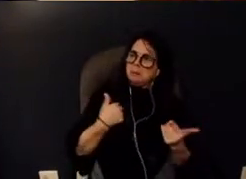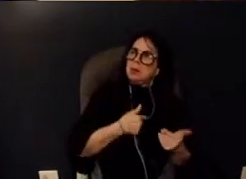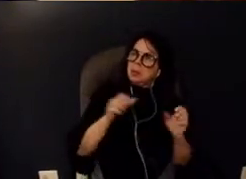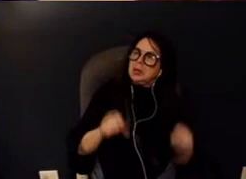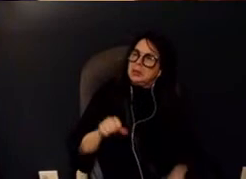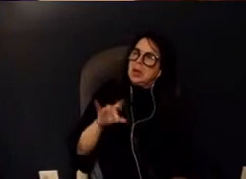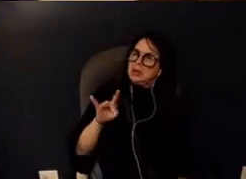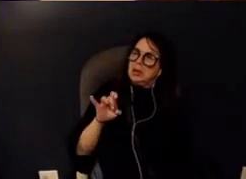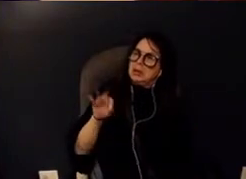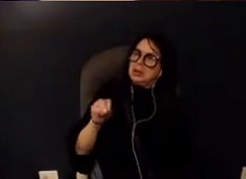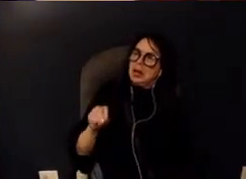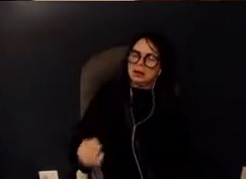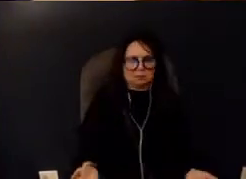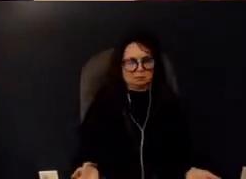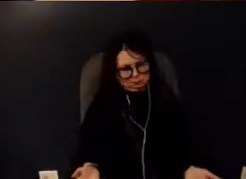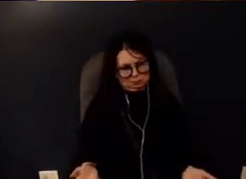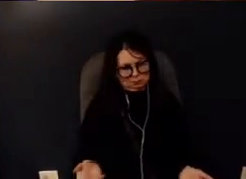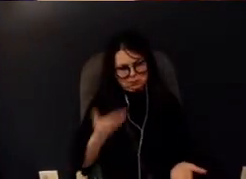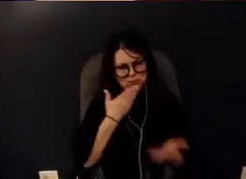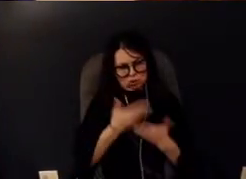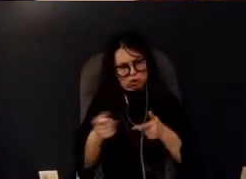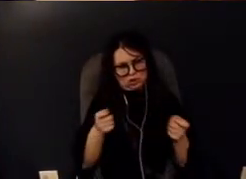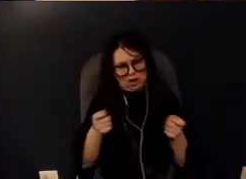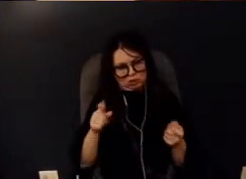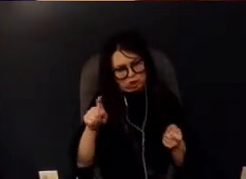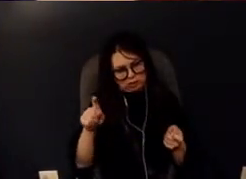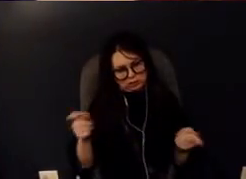good governance. I don't think it's honest,